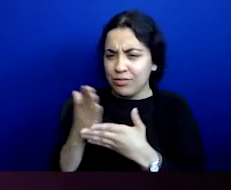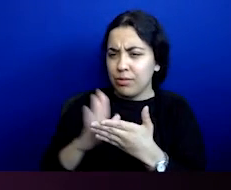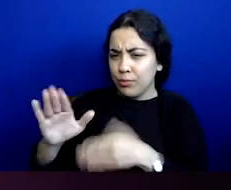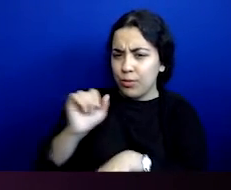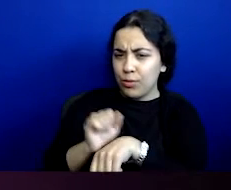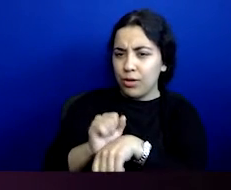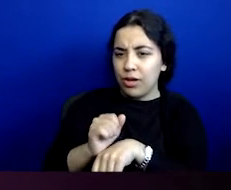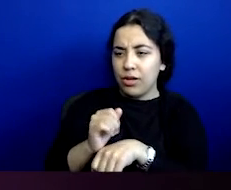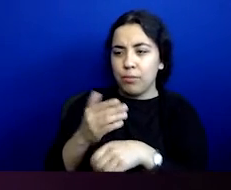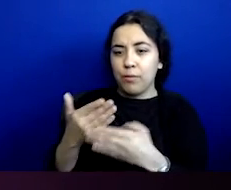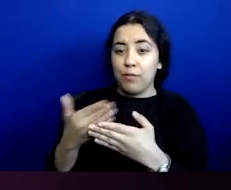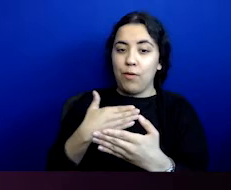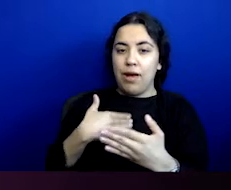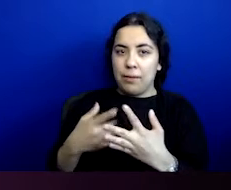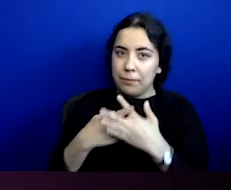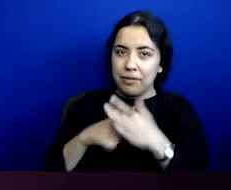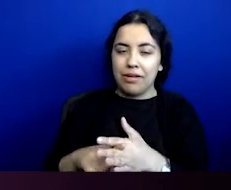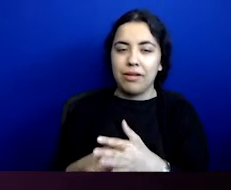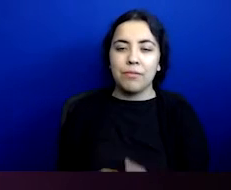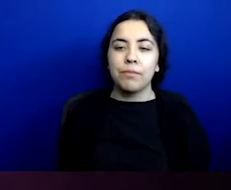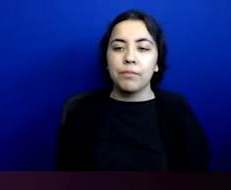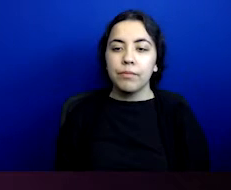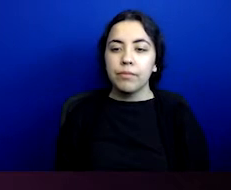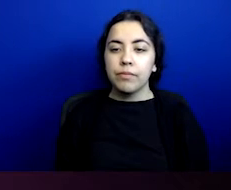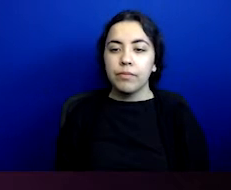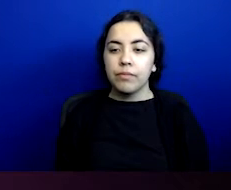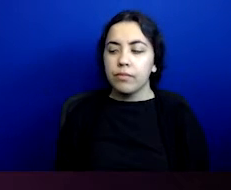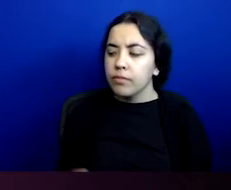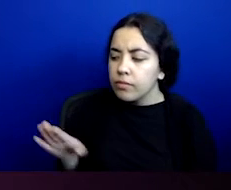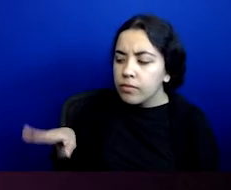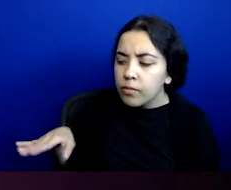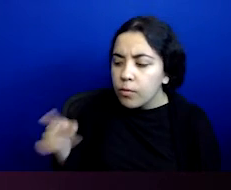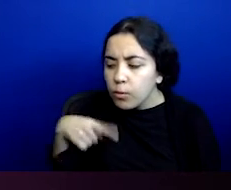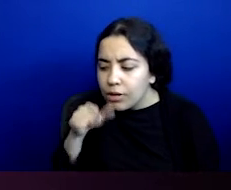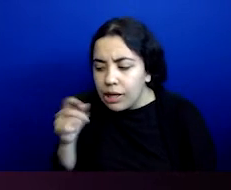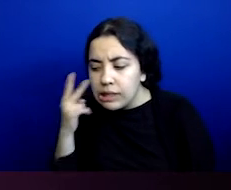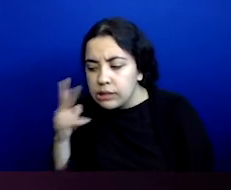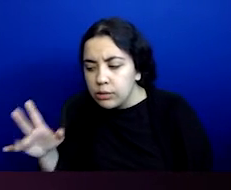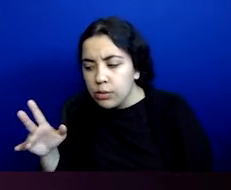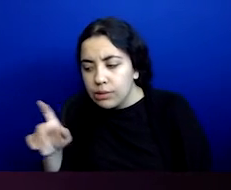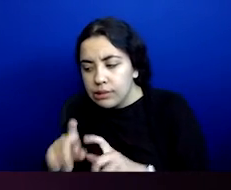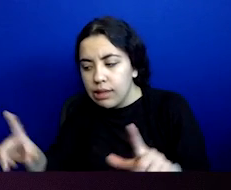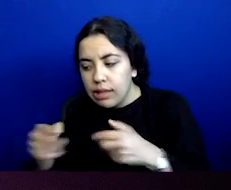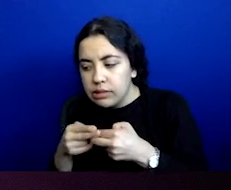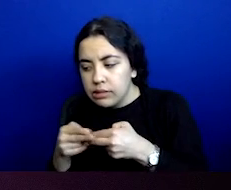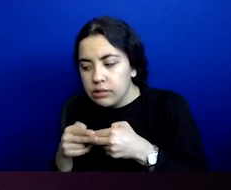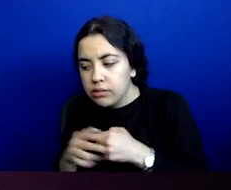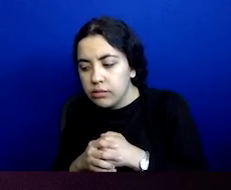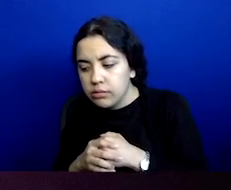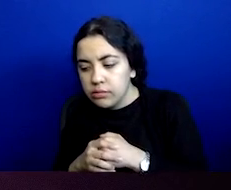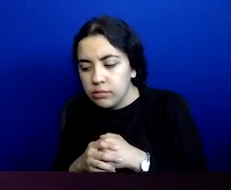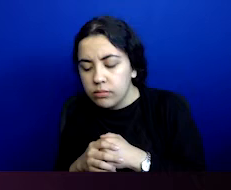work before I begin. Yes. Huh? We're not seeing what you see. Oh, God.